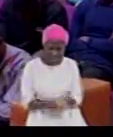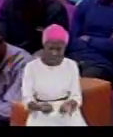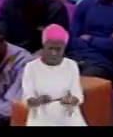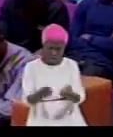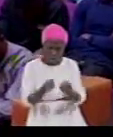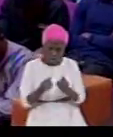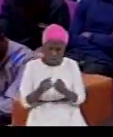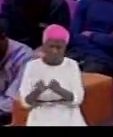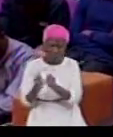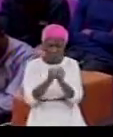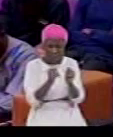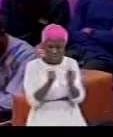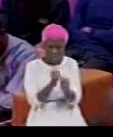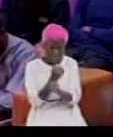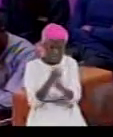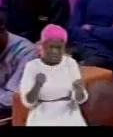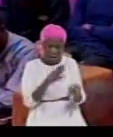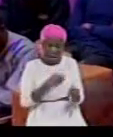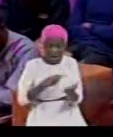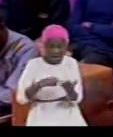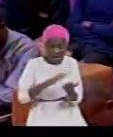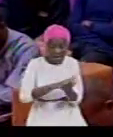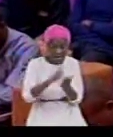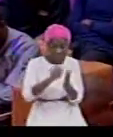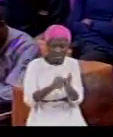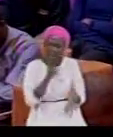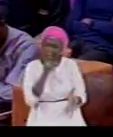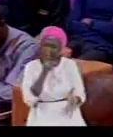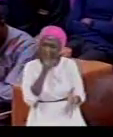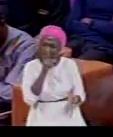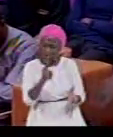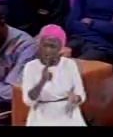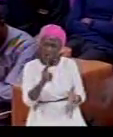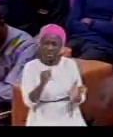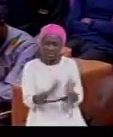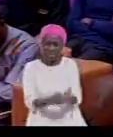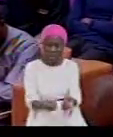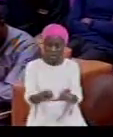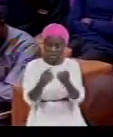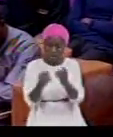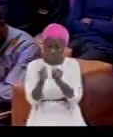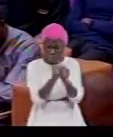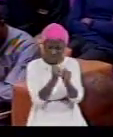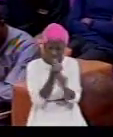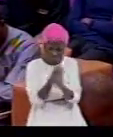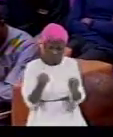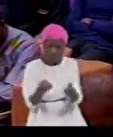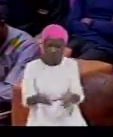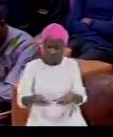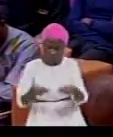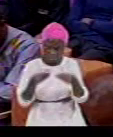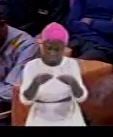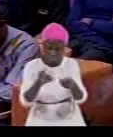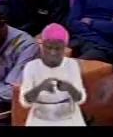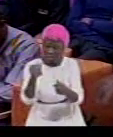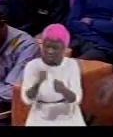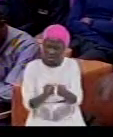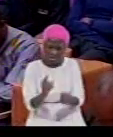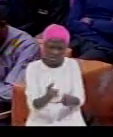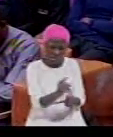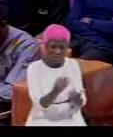the righteousness, the assurance that comes with salvation, grant unto everyone right now